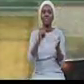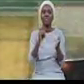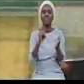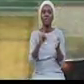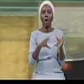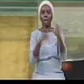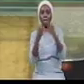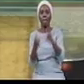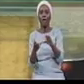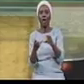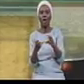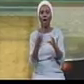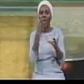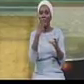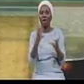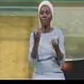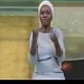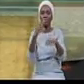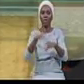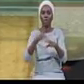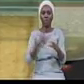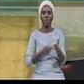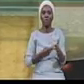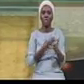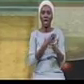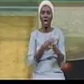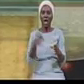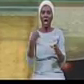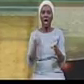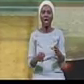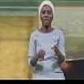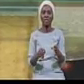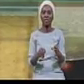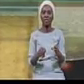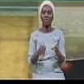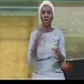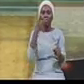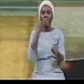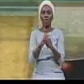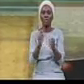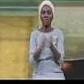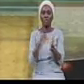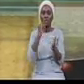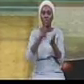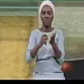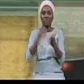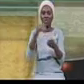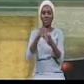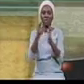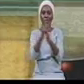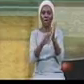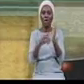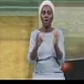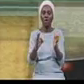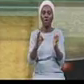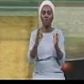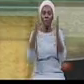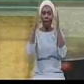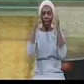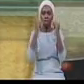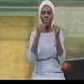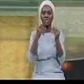is written in the law. Moses, the servant of God, because we have